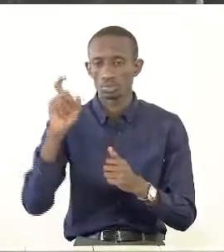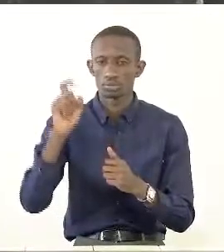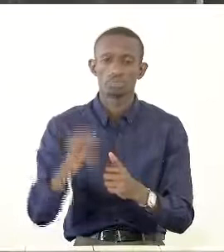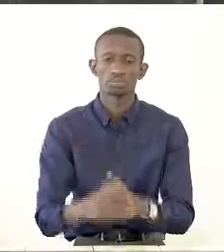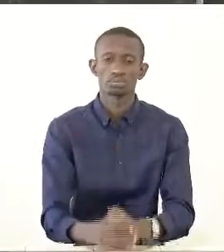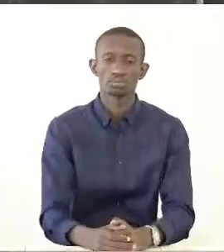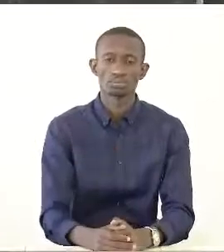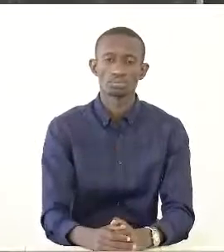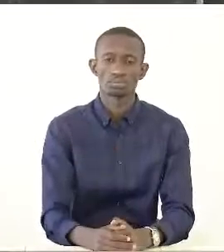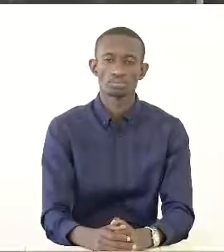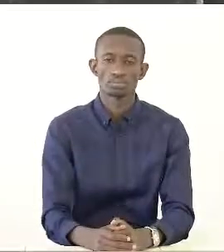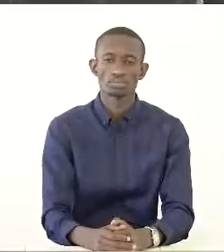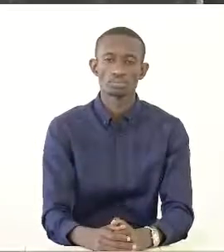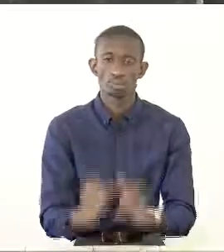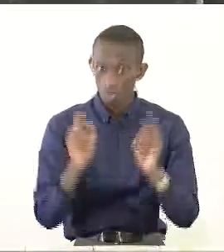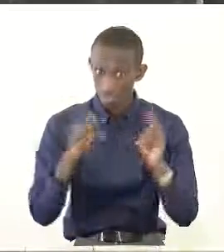Okay, hope you are done.